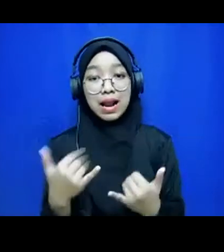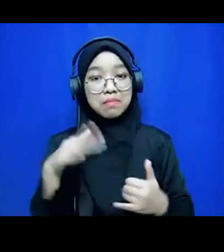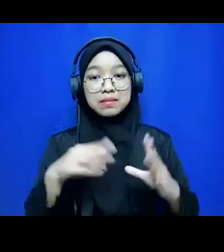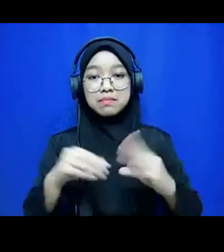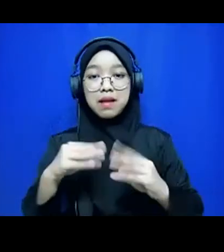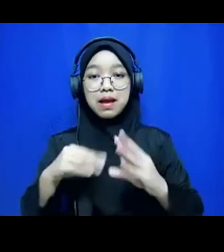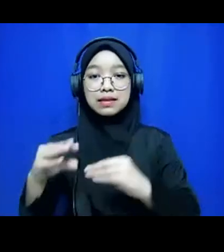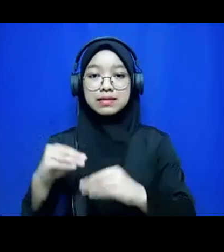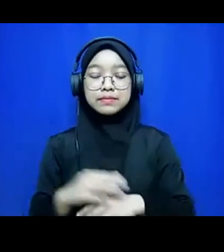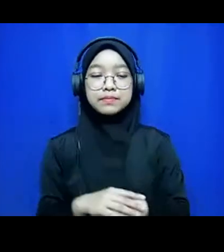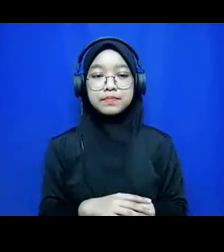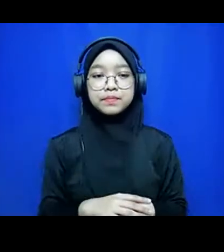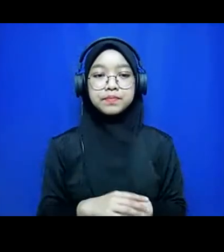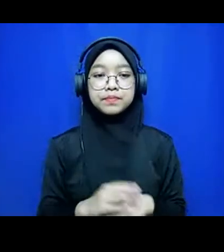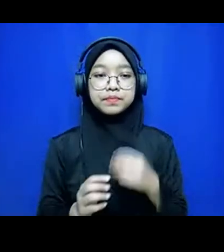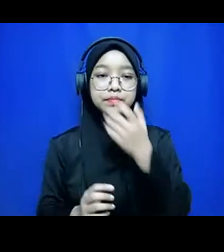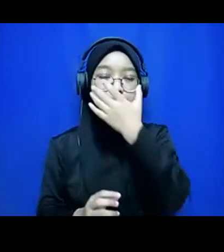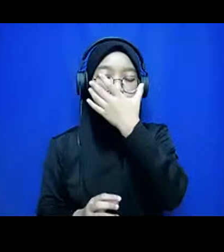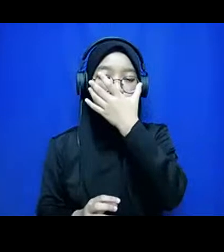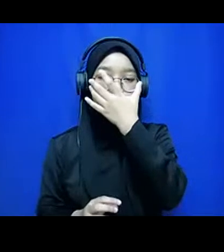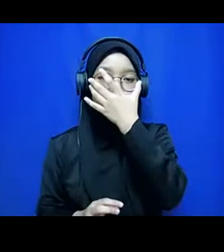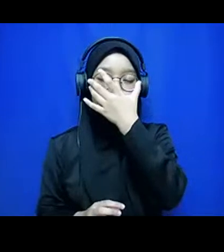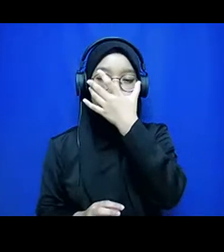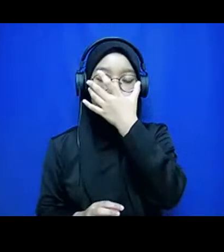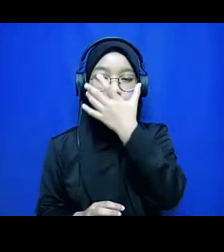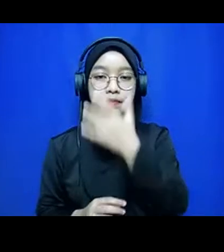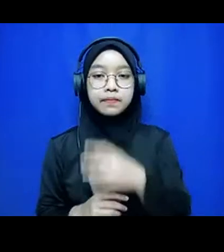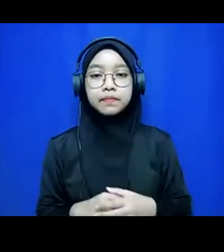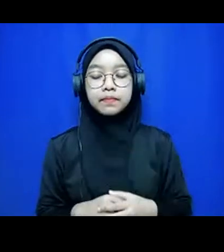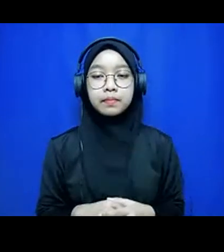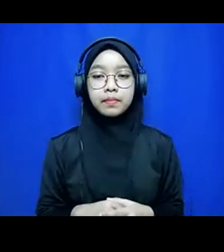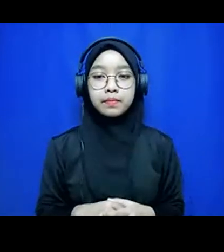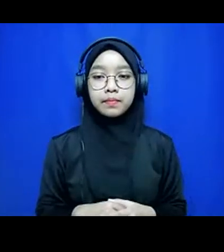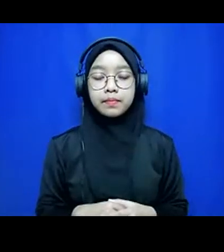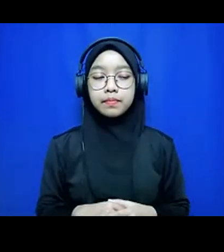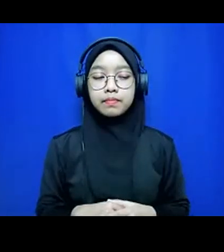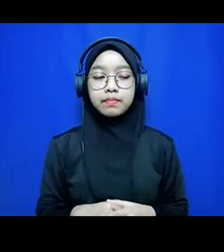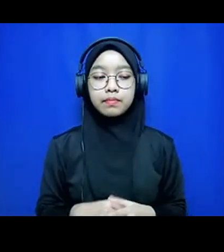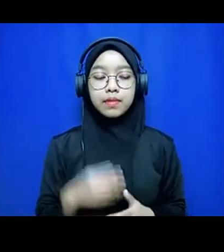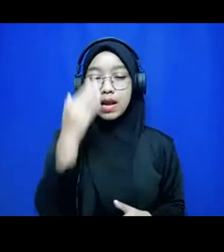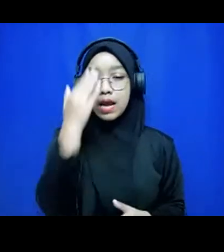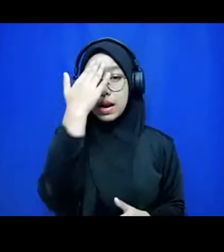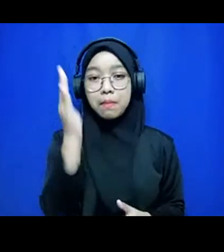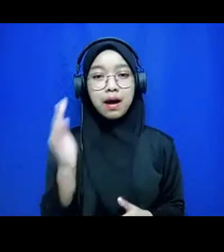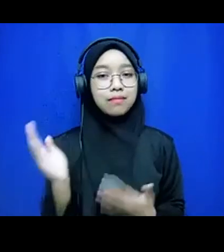Before we see why it is important, we need to see